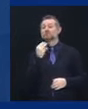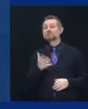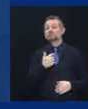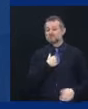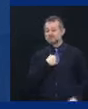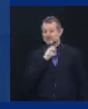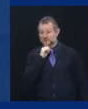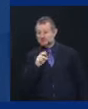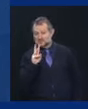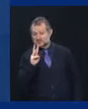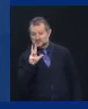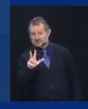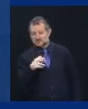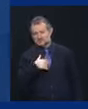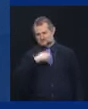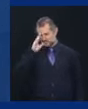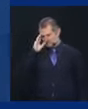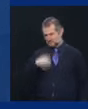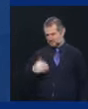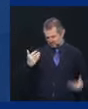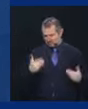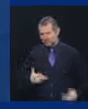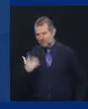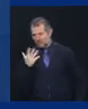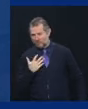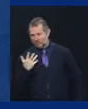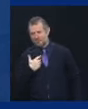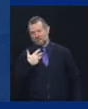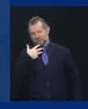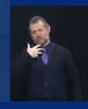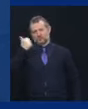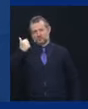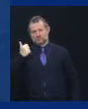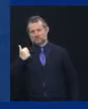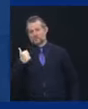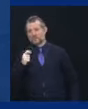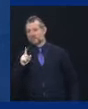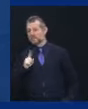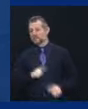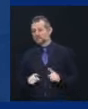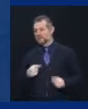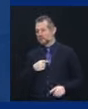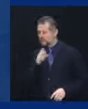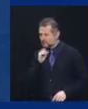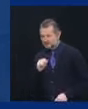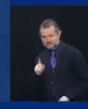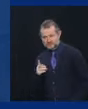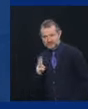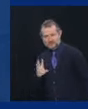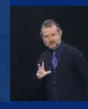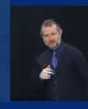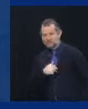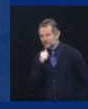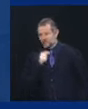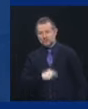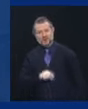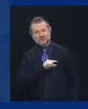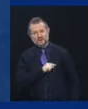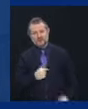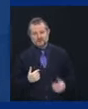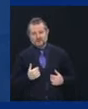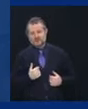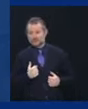I know I look a lot older, but I'm only 63. I'm not eligible. At this rate, I'm not going to be